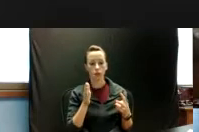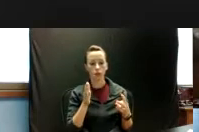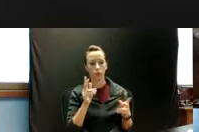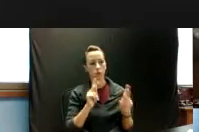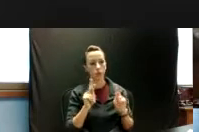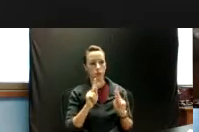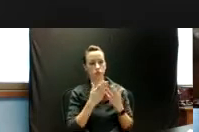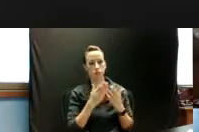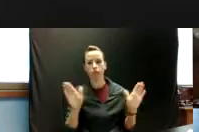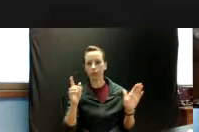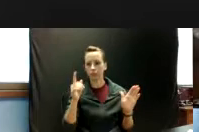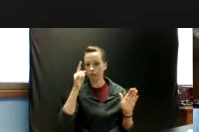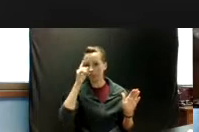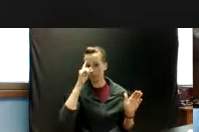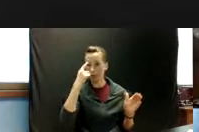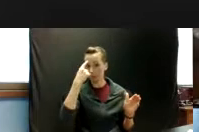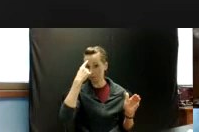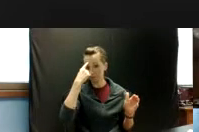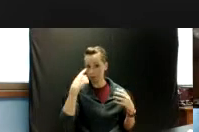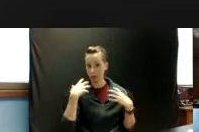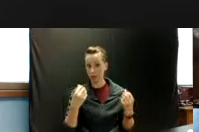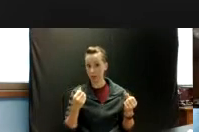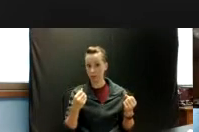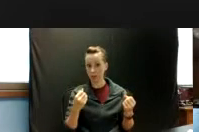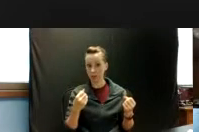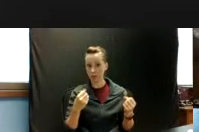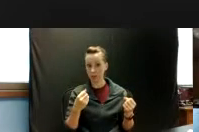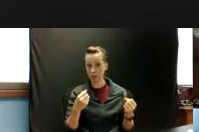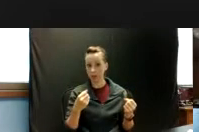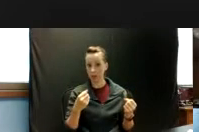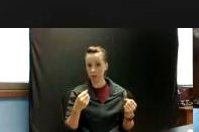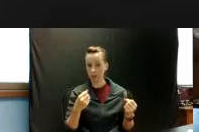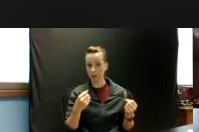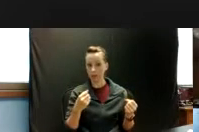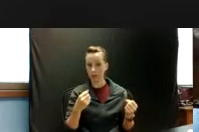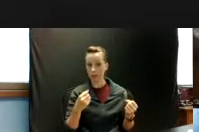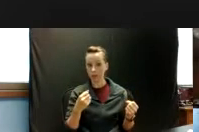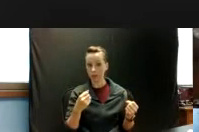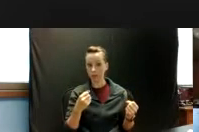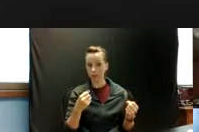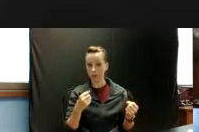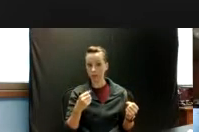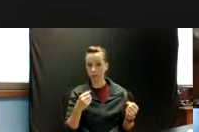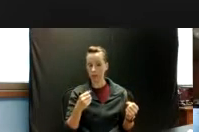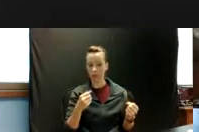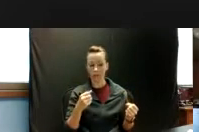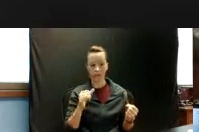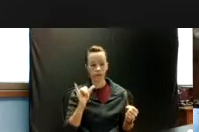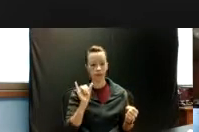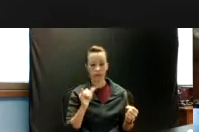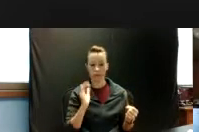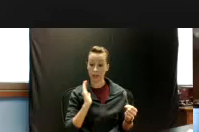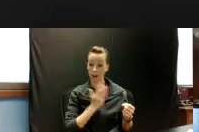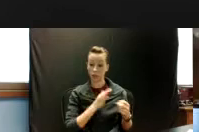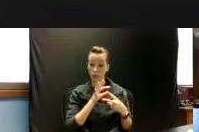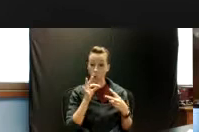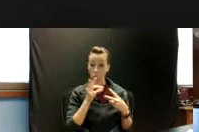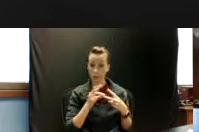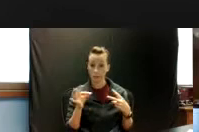that mental health issues are a choice or brought about ourselves. Like it's your, when you use expressions like, you know, just